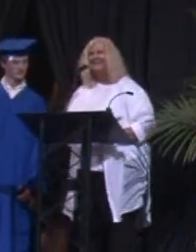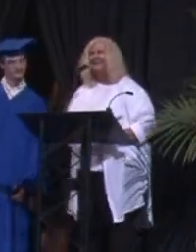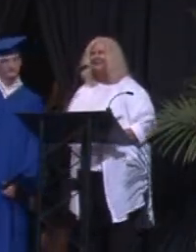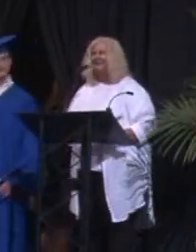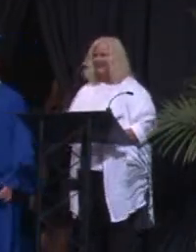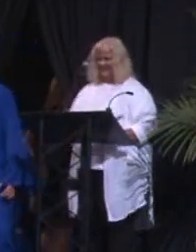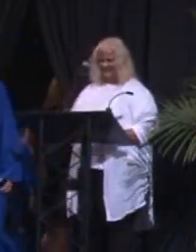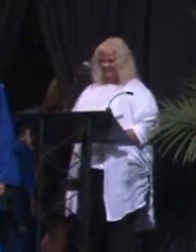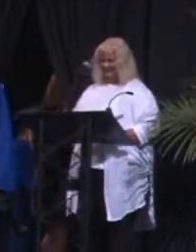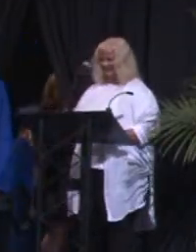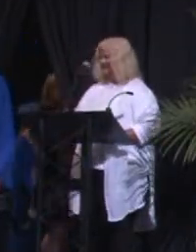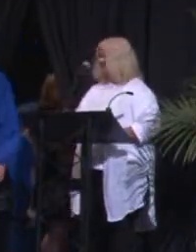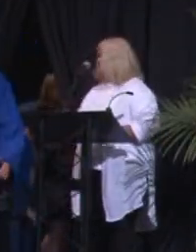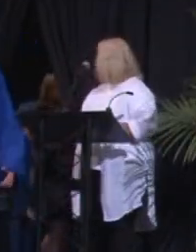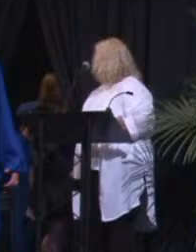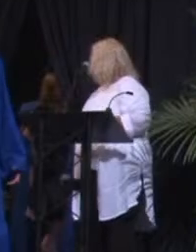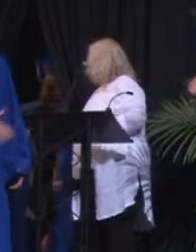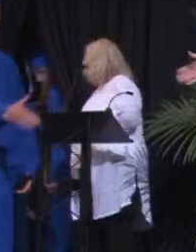Dylan Kroger.